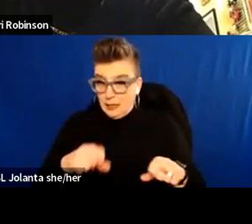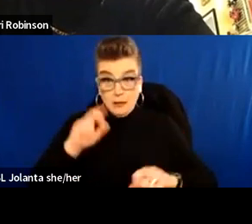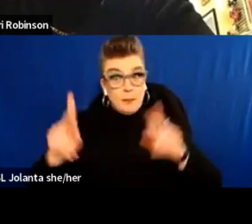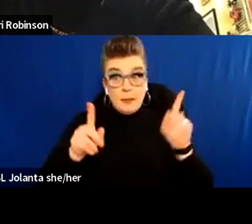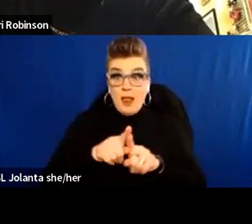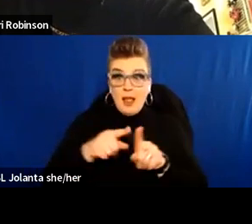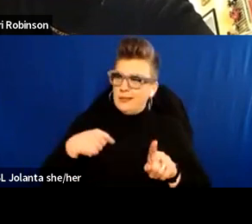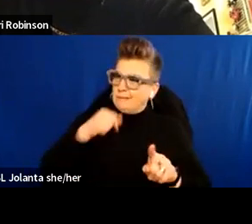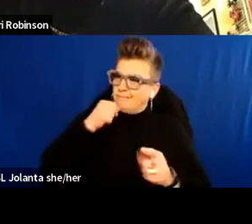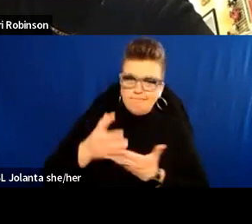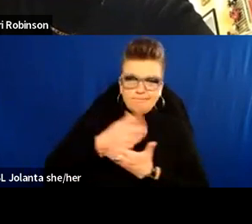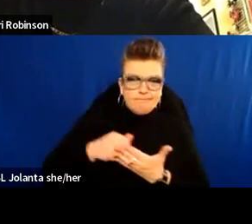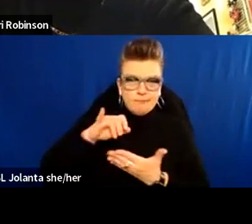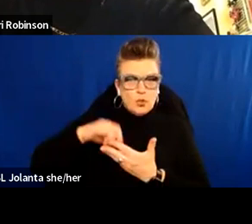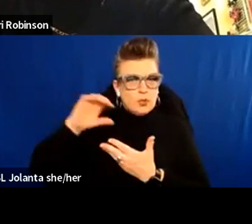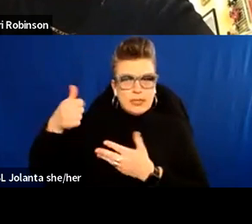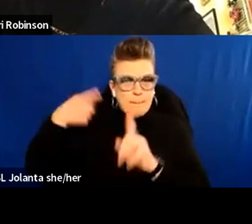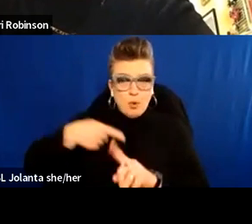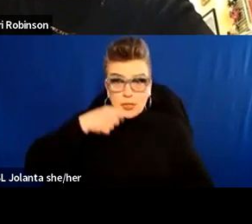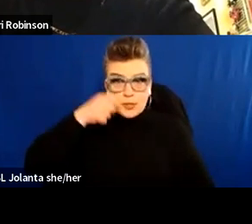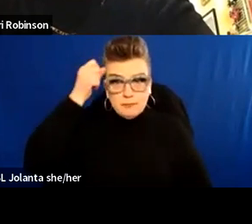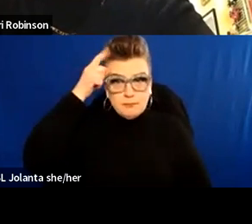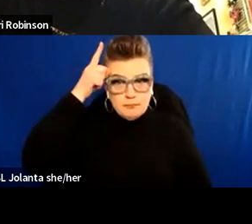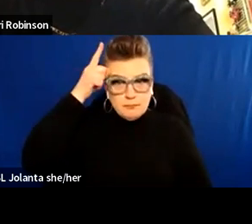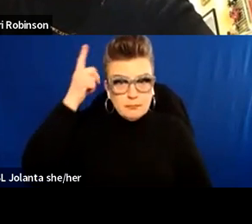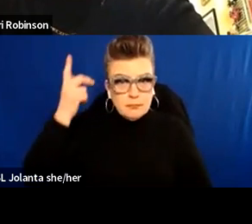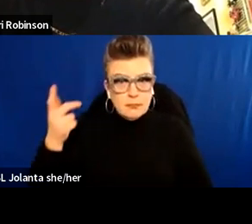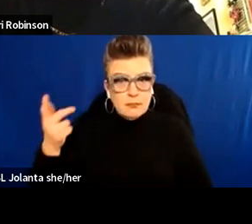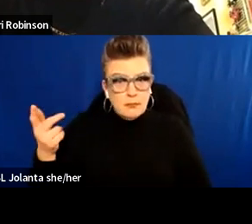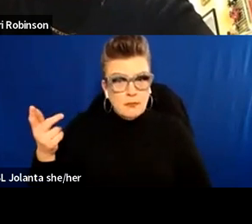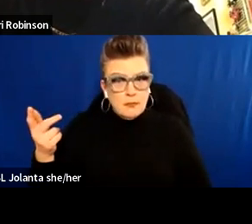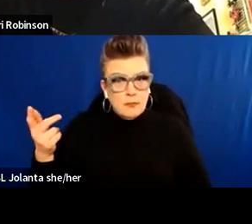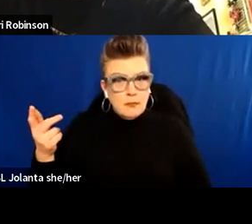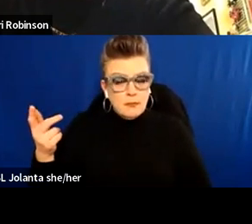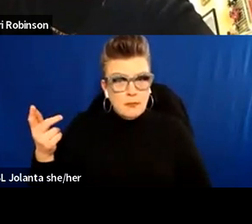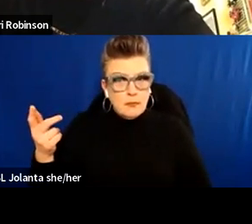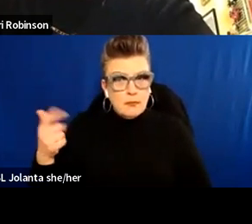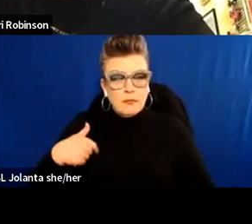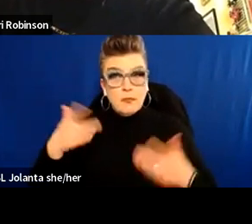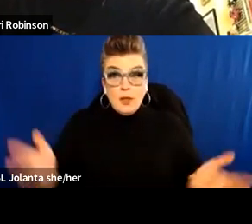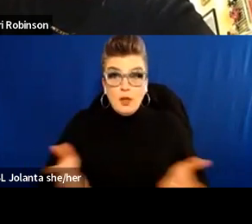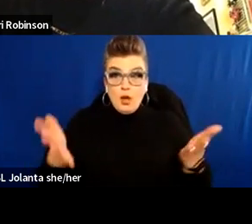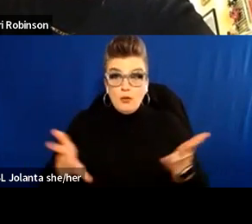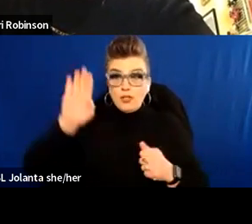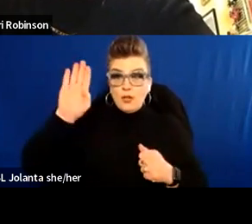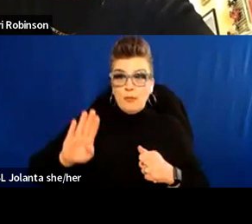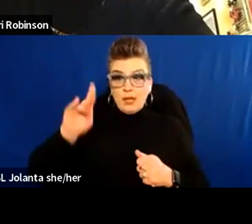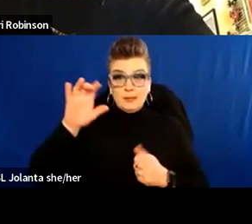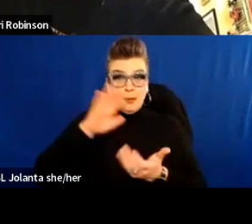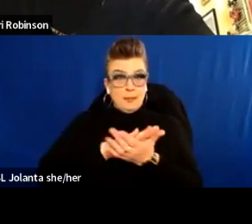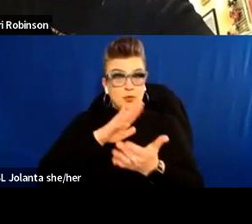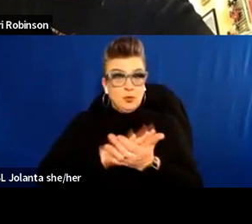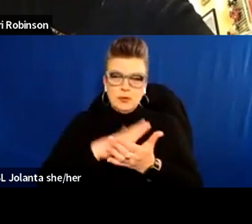not get these 10 points um i i greatly encourage bps to fix this